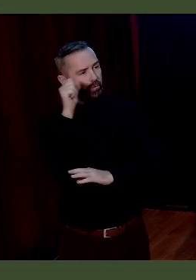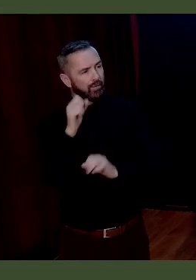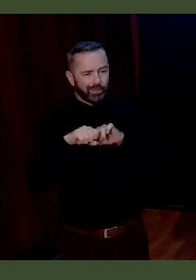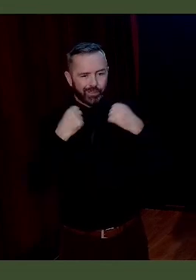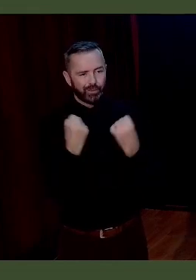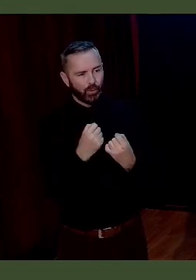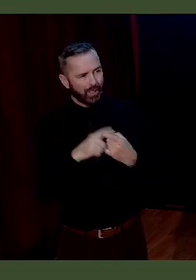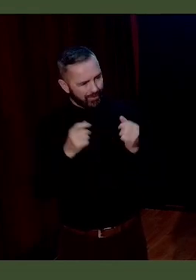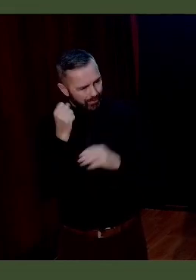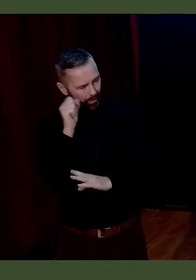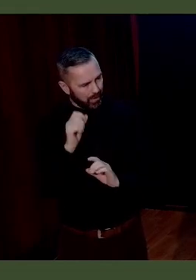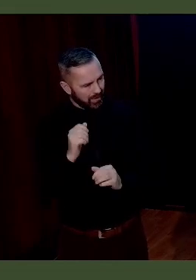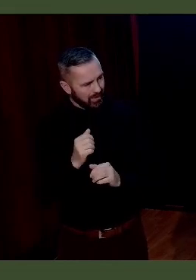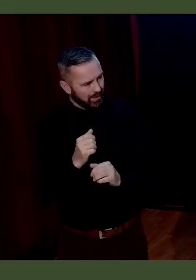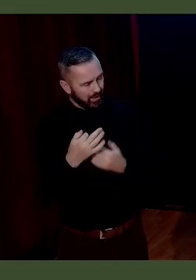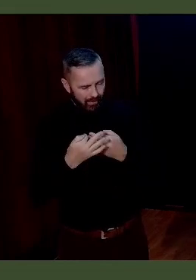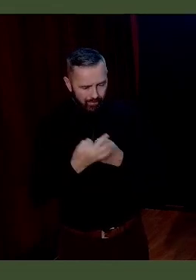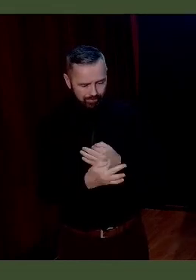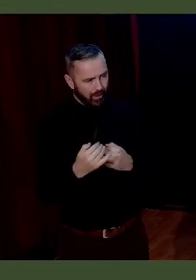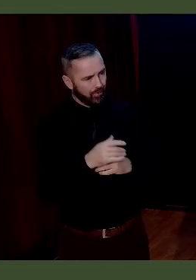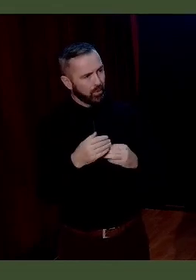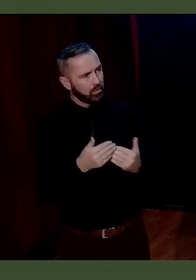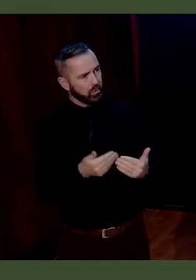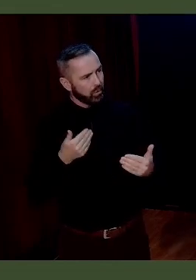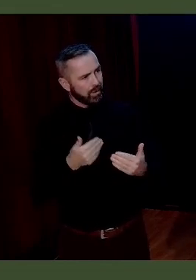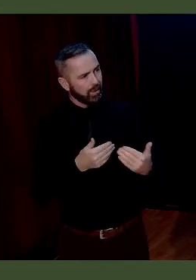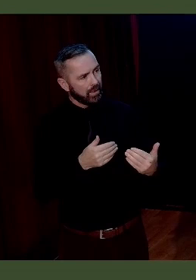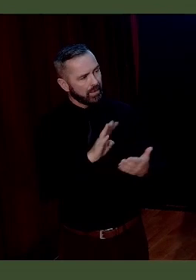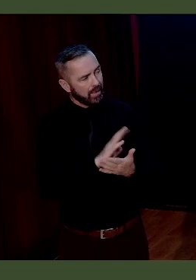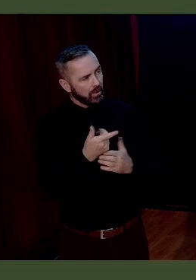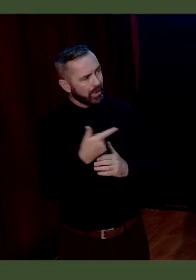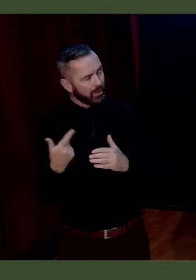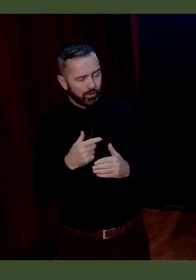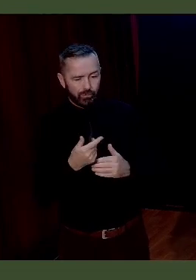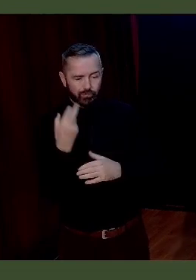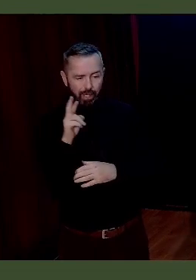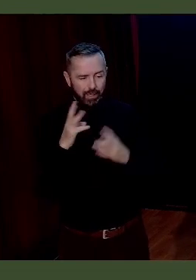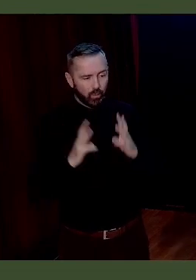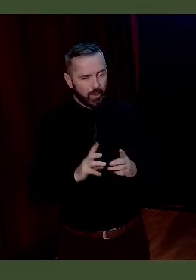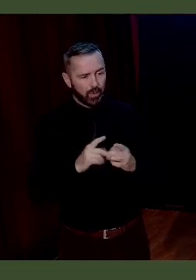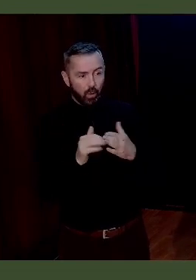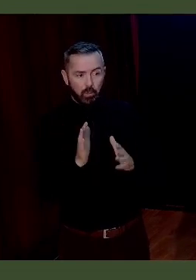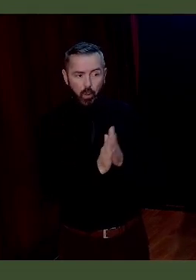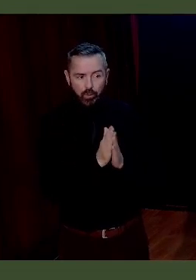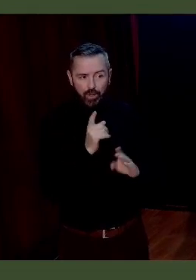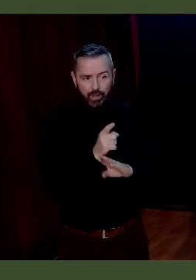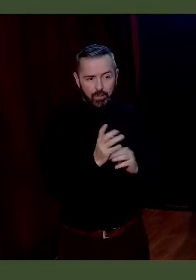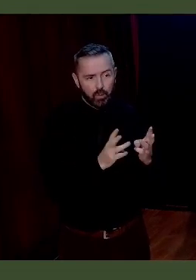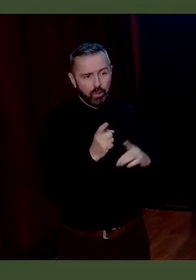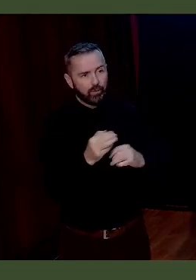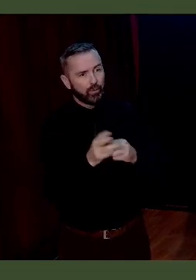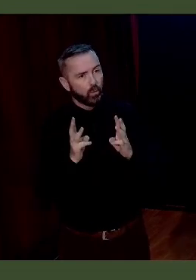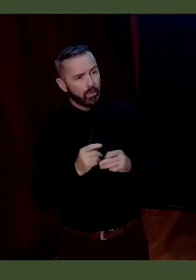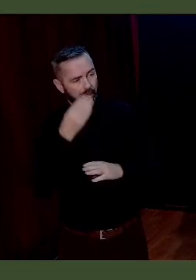revolutionary, socialist and feminist fervour of the pre-1922 radical women, what motivated them, and the work they did for women, workers